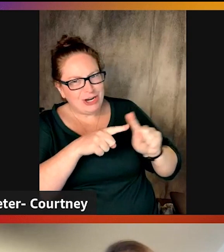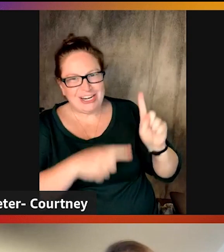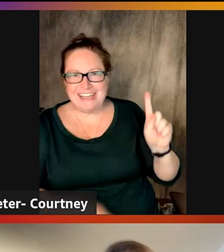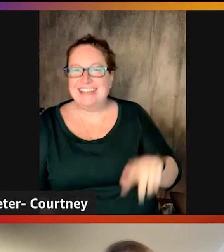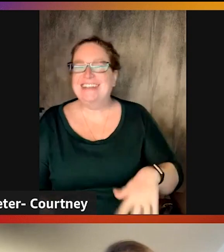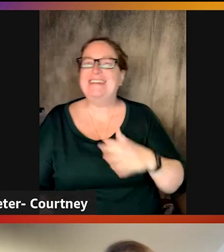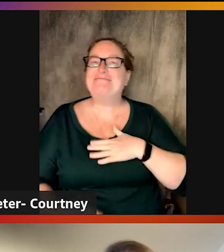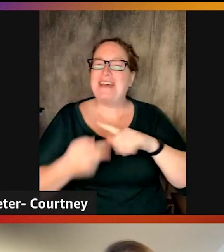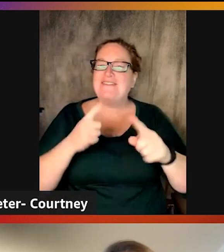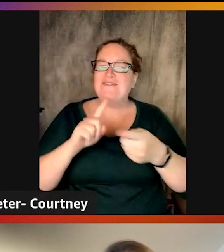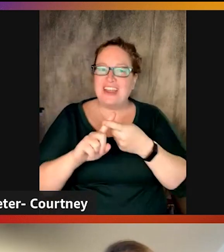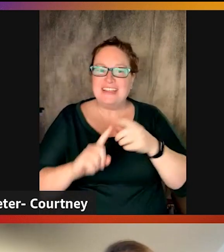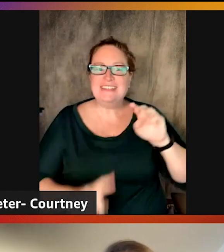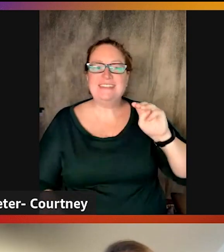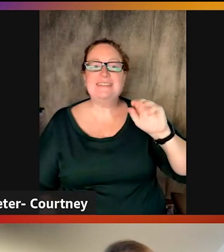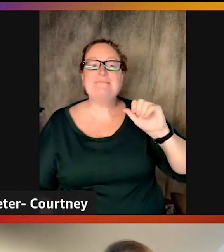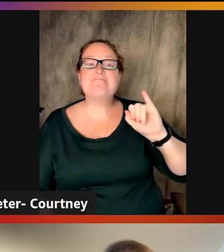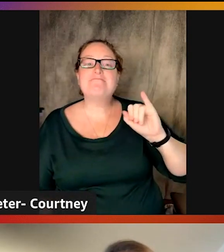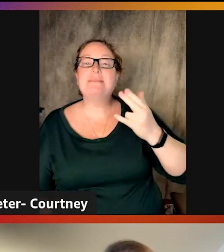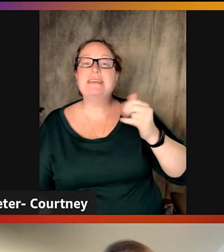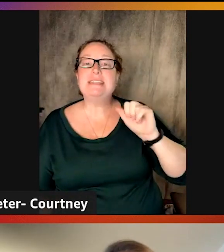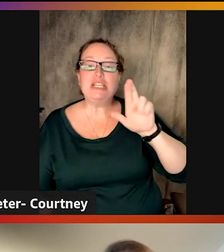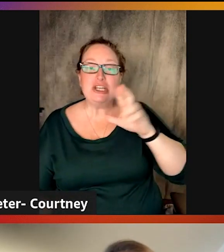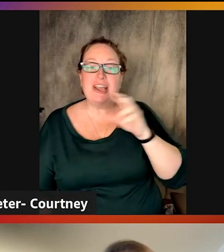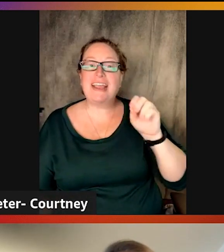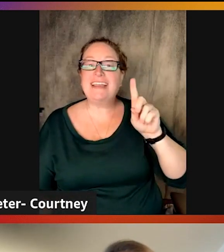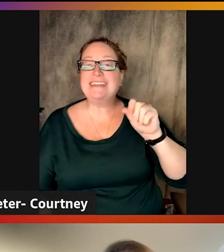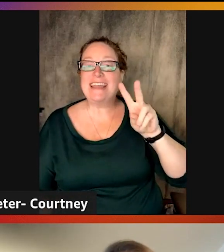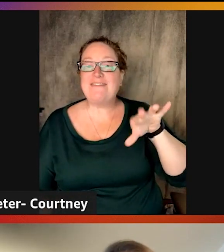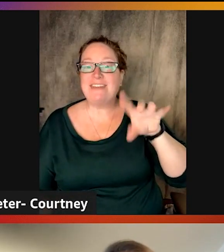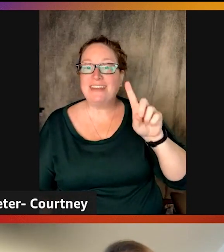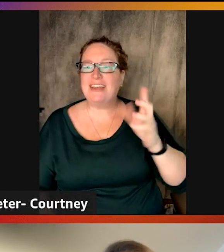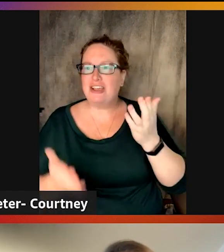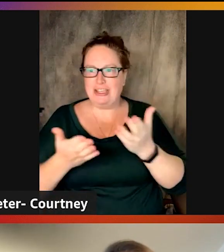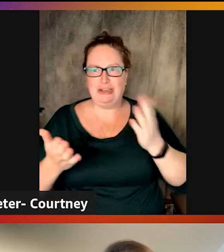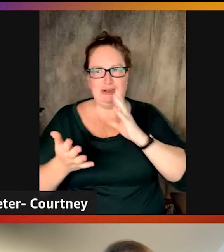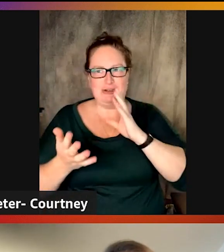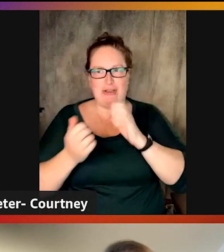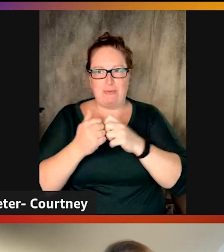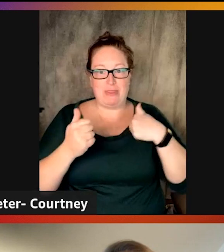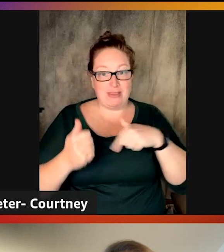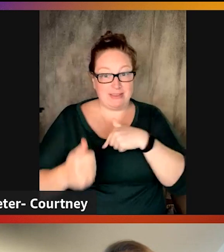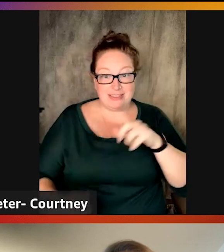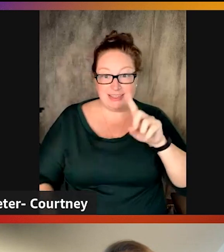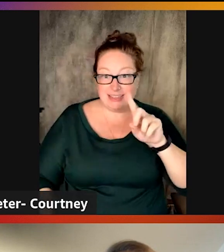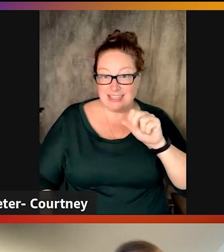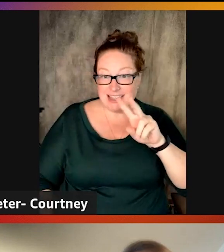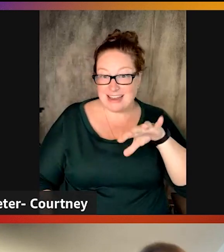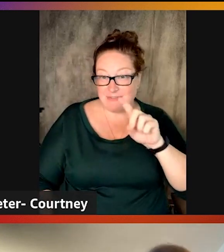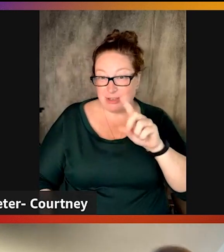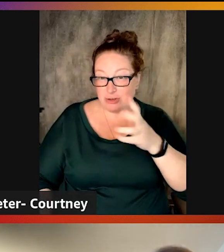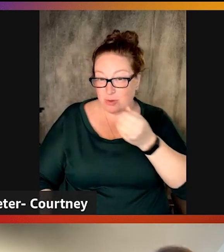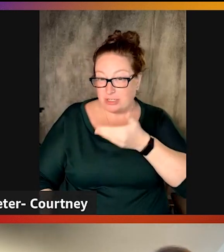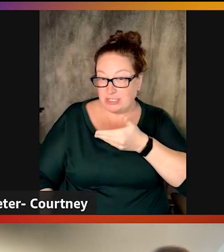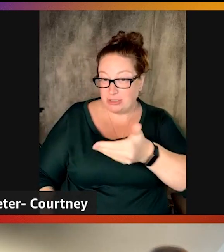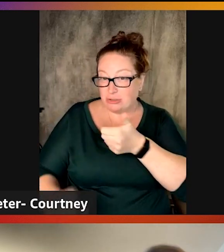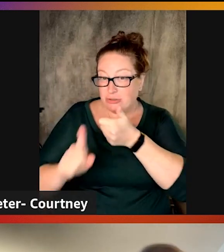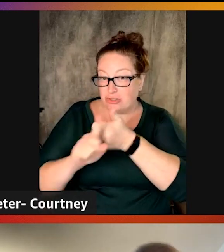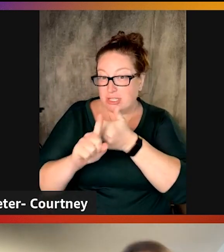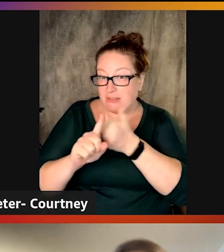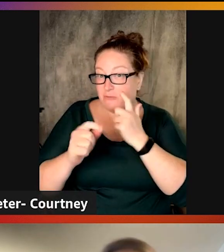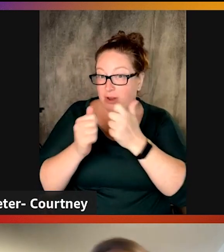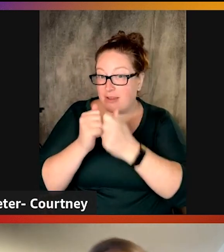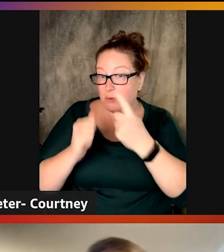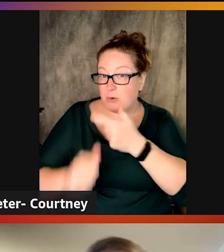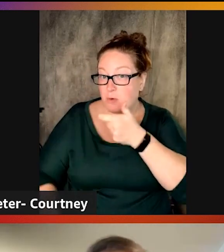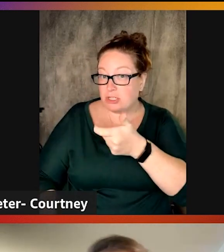friends Mahir and David are here to talk to us. David, do you want to introduce yourself to everyone who's watching?